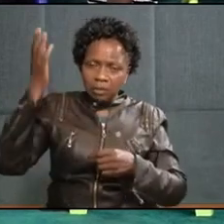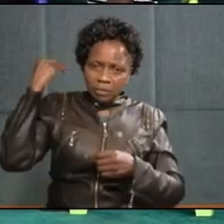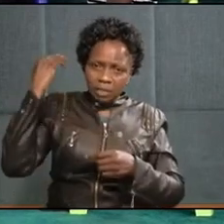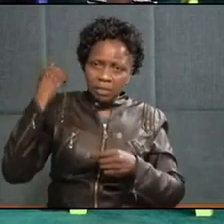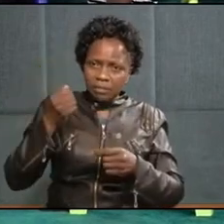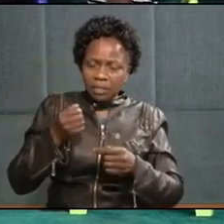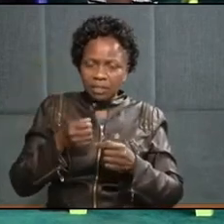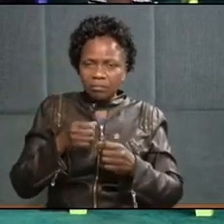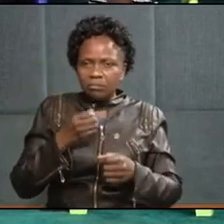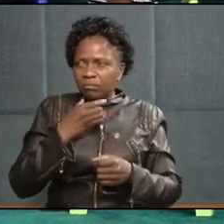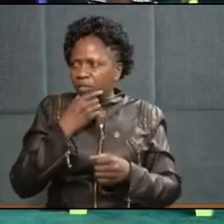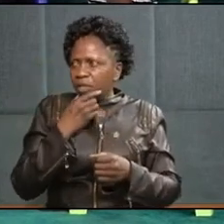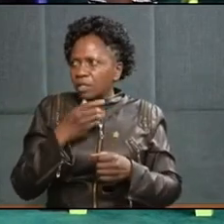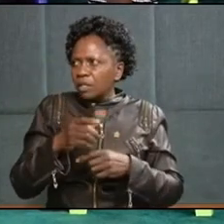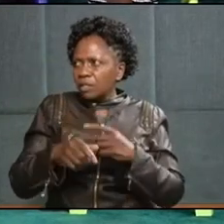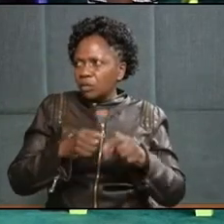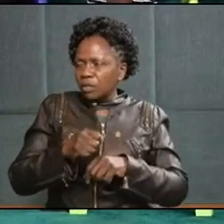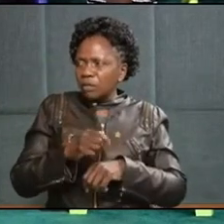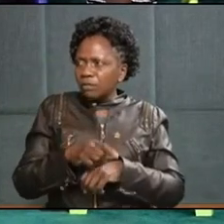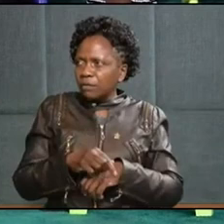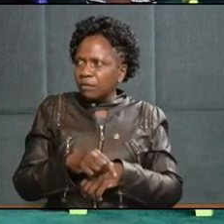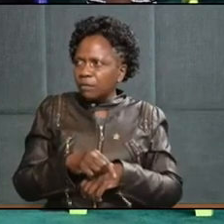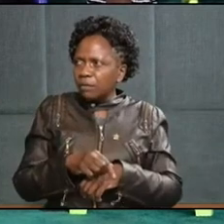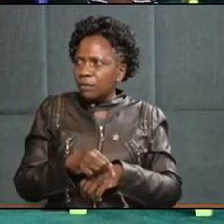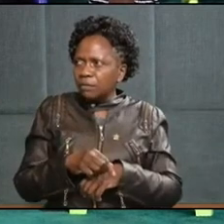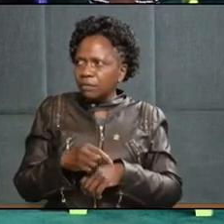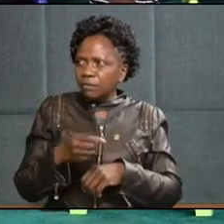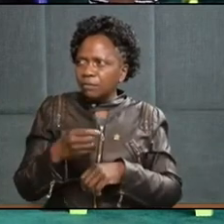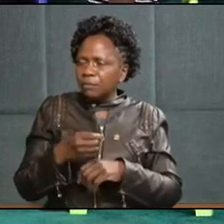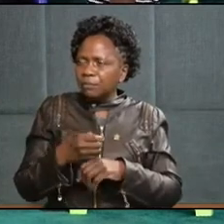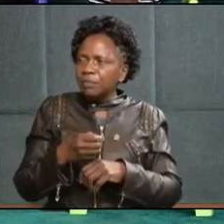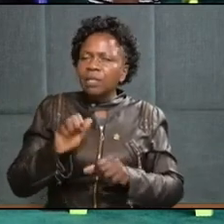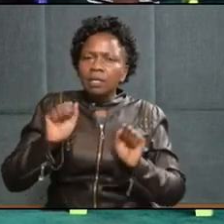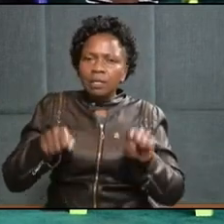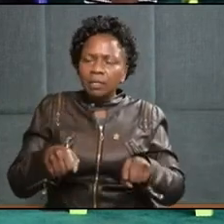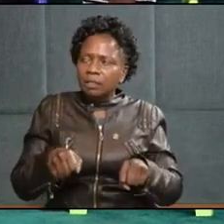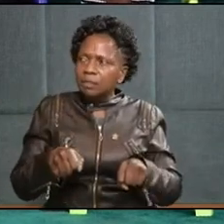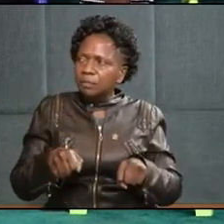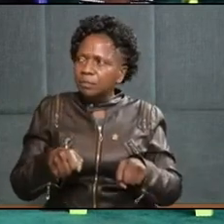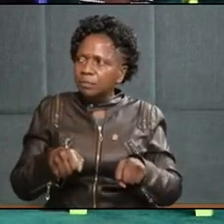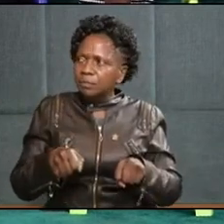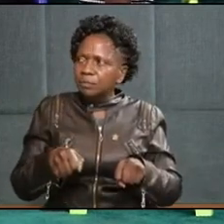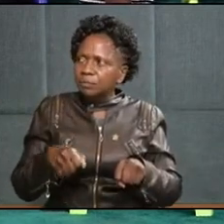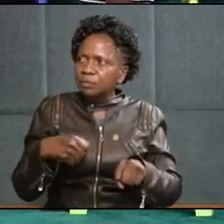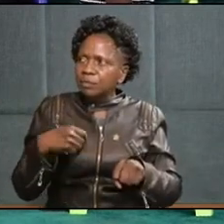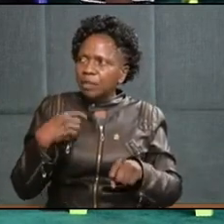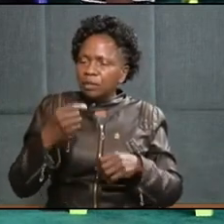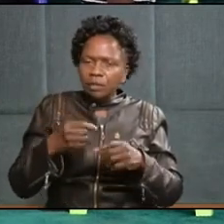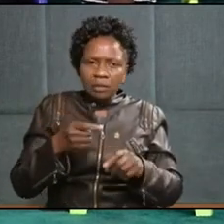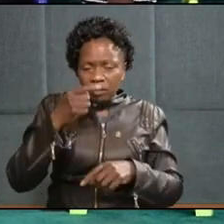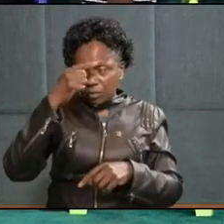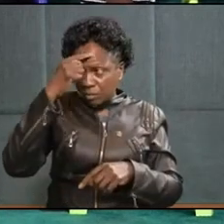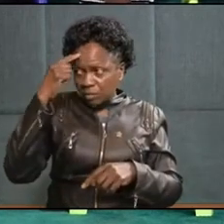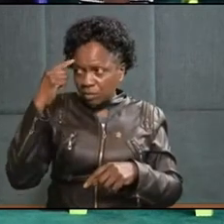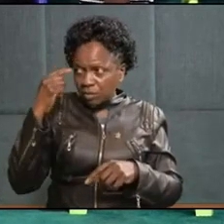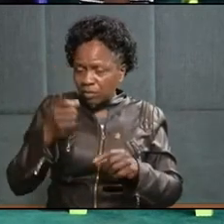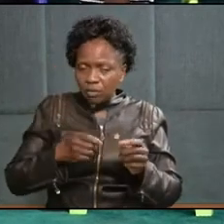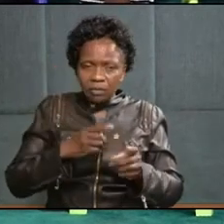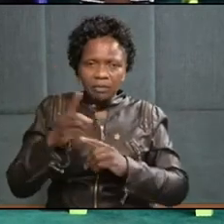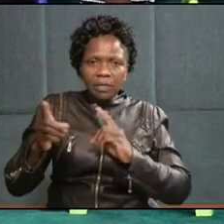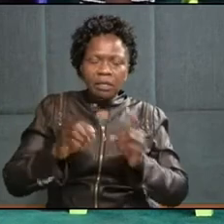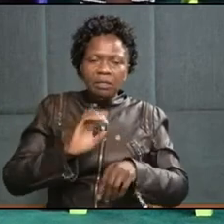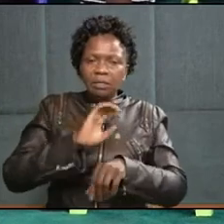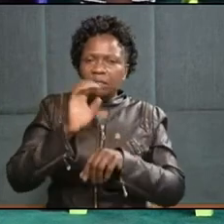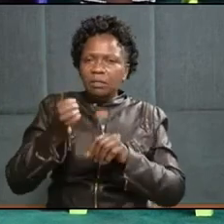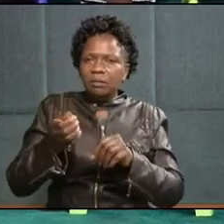but instead, he leaves Corinth because he wants to leave. Yes, Paul leaves Corinth not because he's being driven out of the